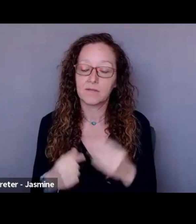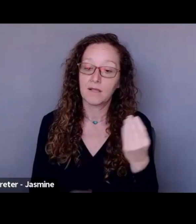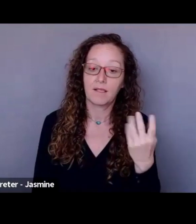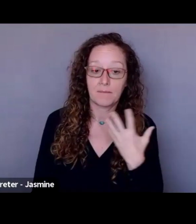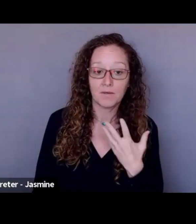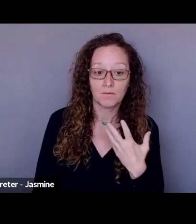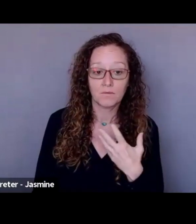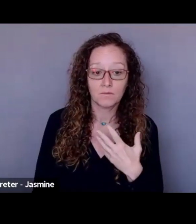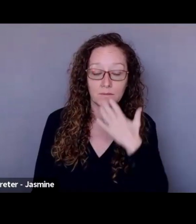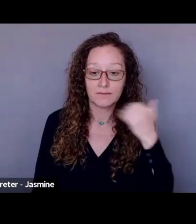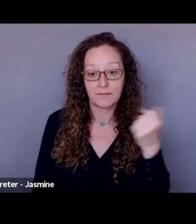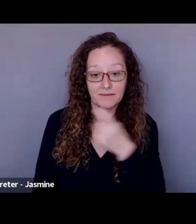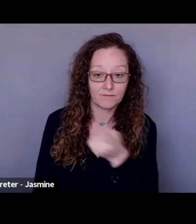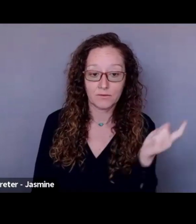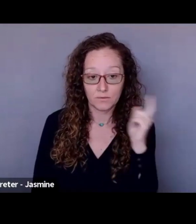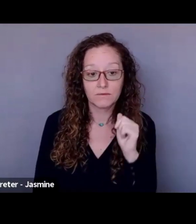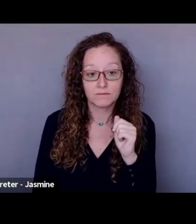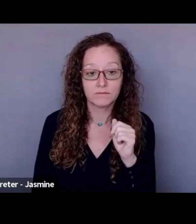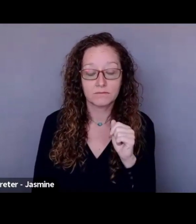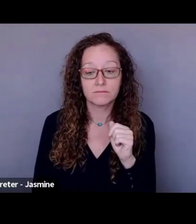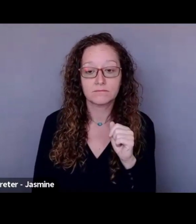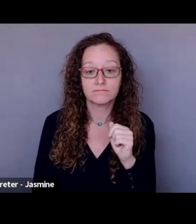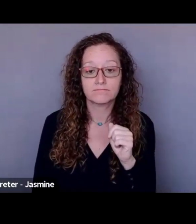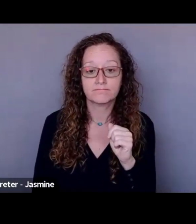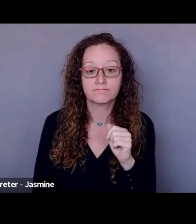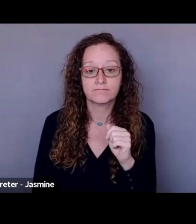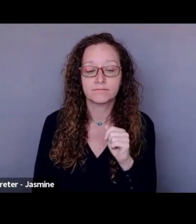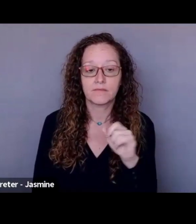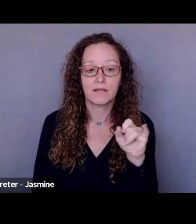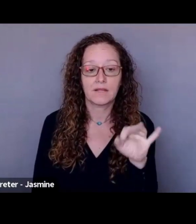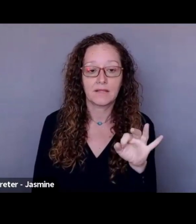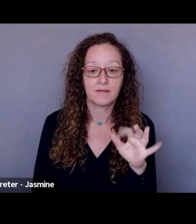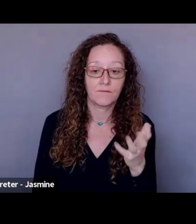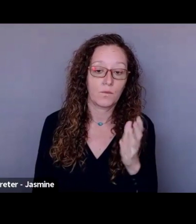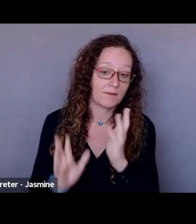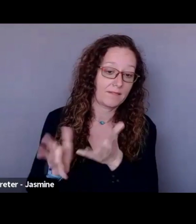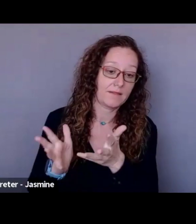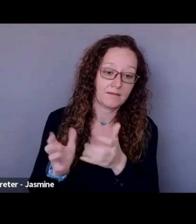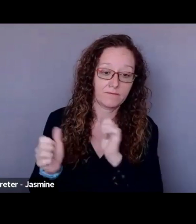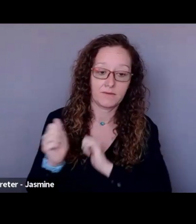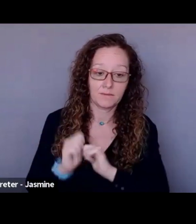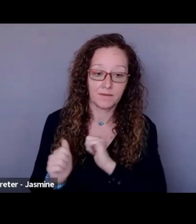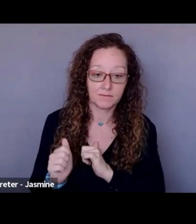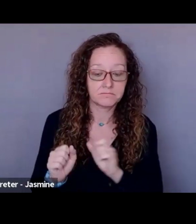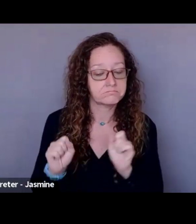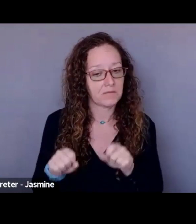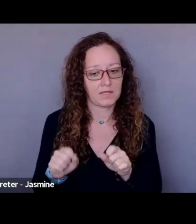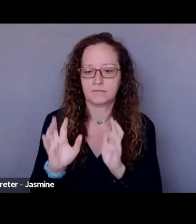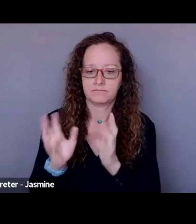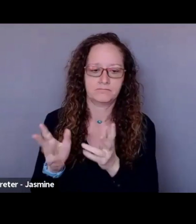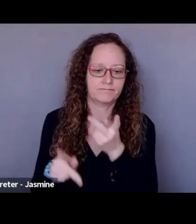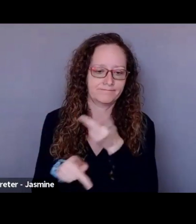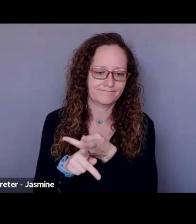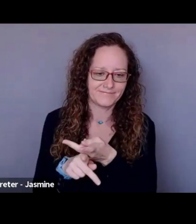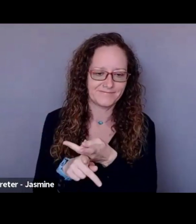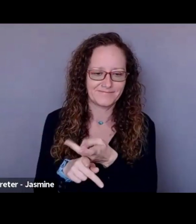what is best for you. And if you want the play up here during that time, I can keep it up just in case,